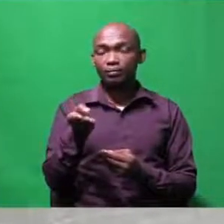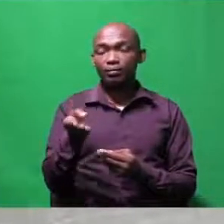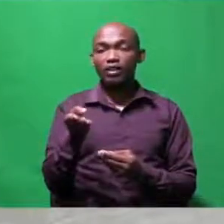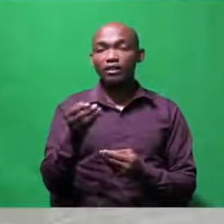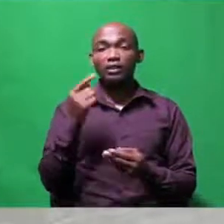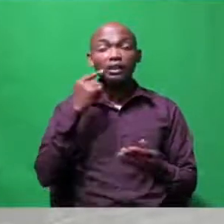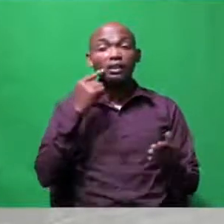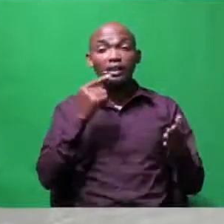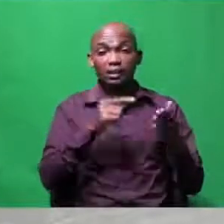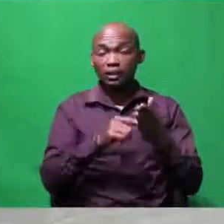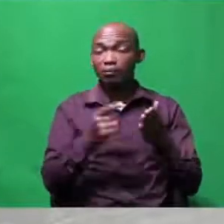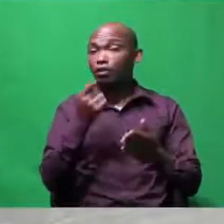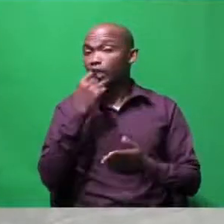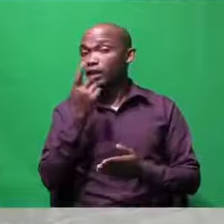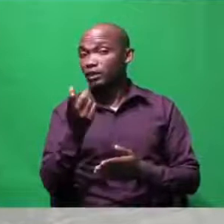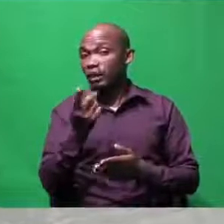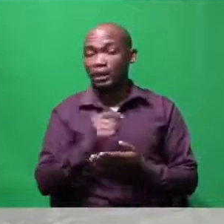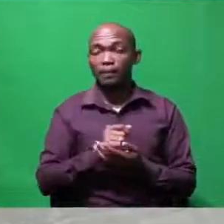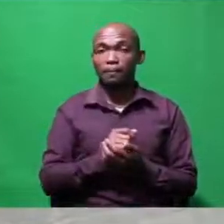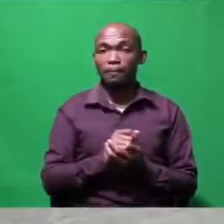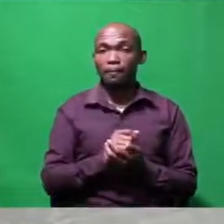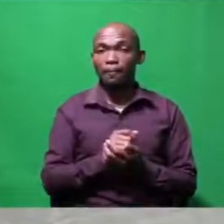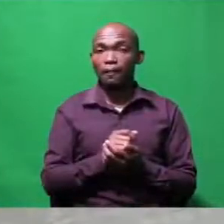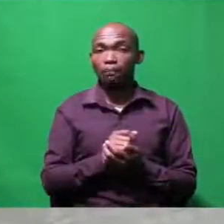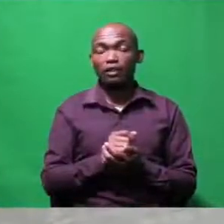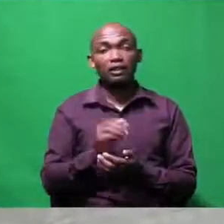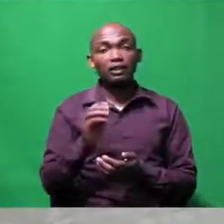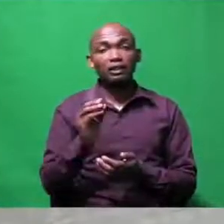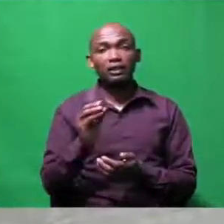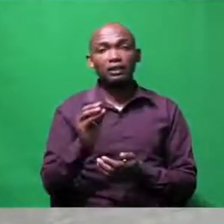example, or we can say, is a goldie.